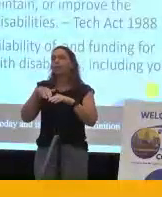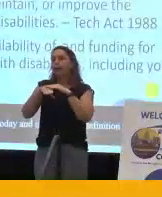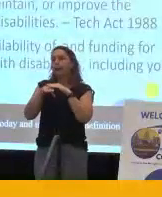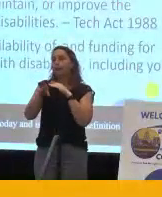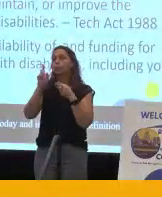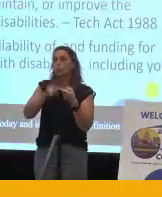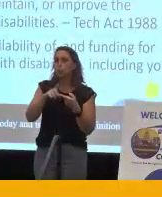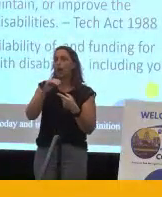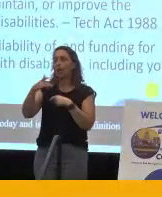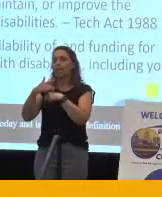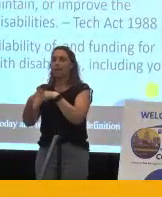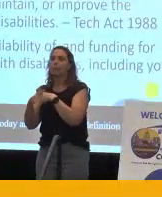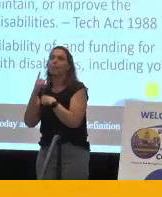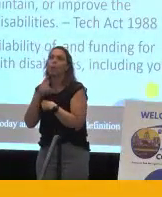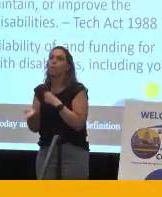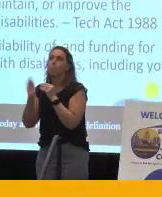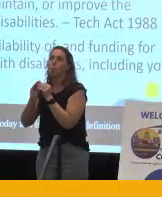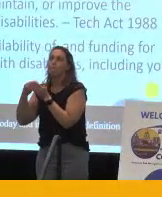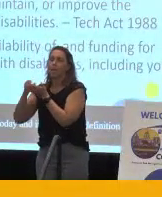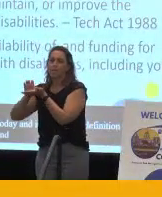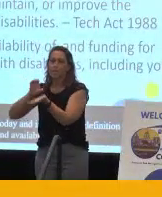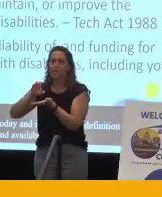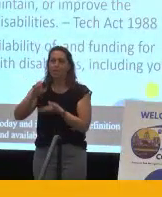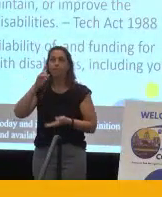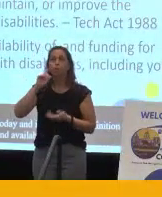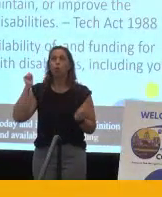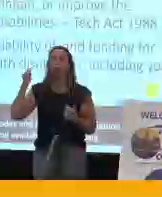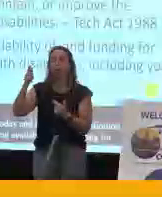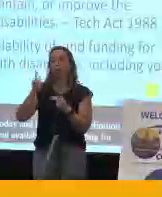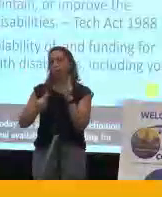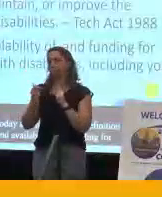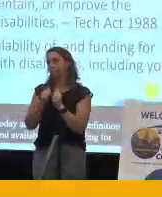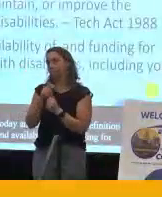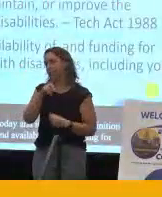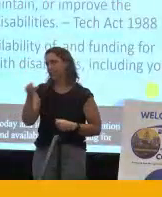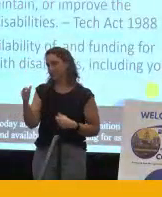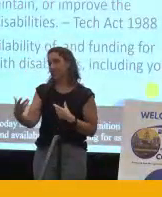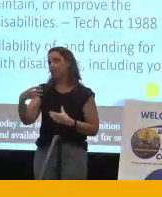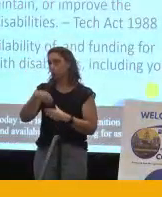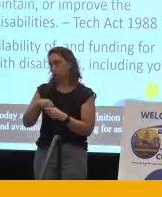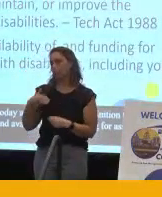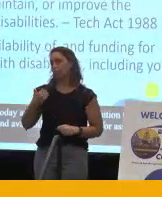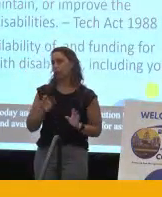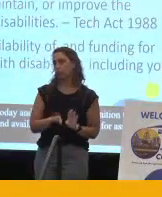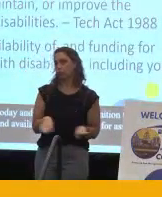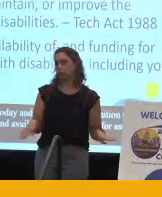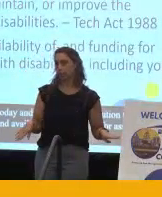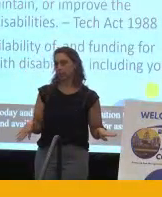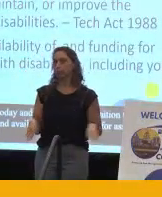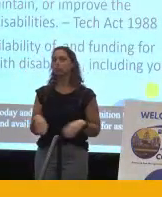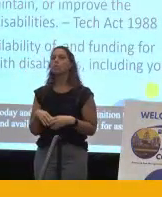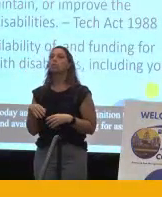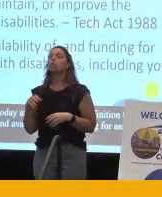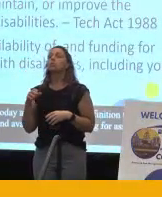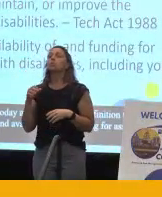of and funding for assistive technology for all individuals with disabilities, including young children. So